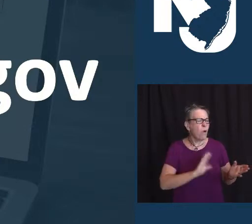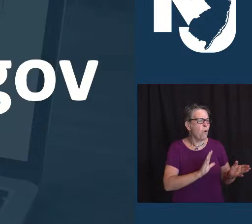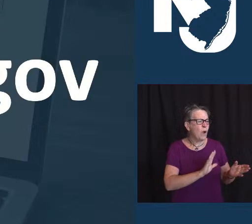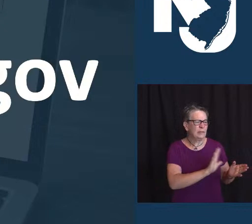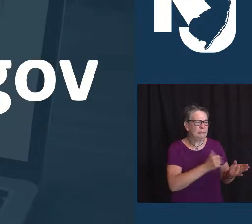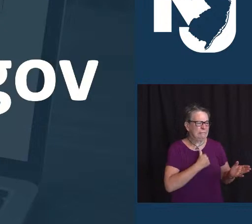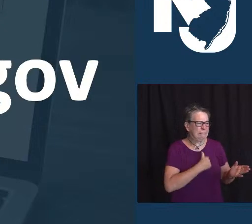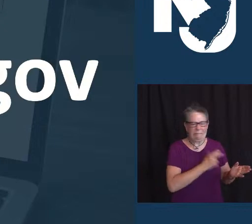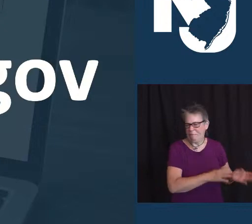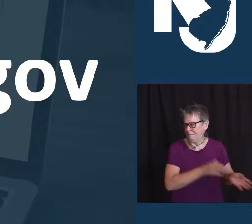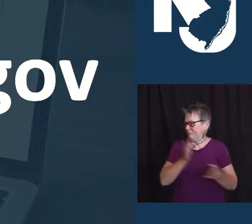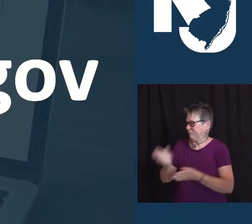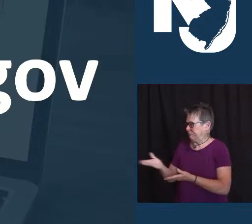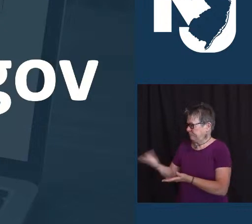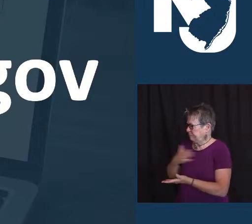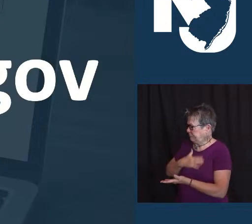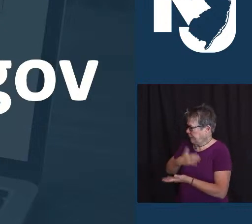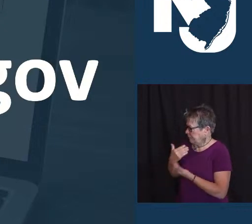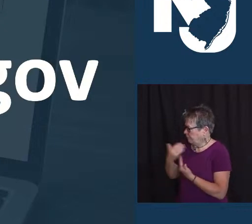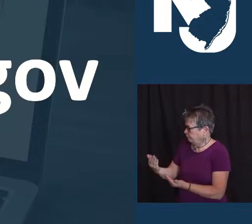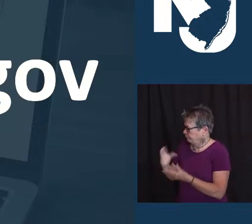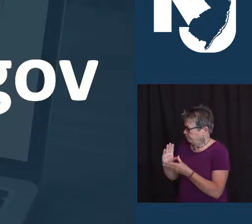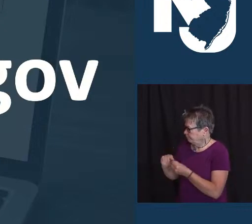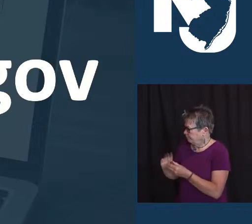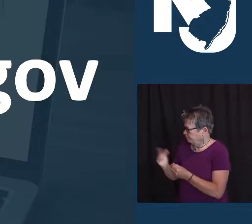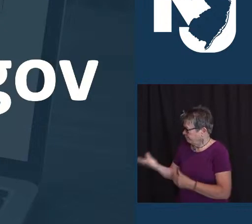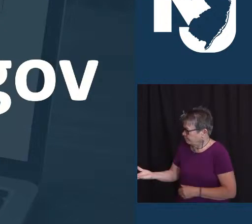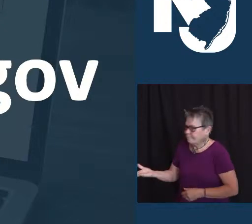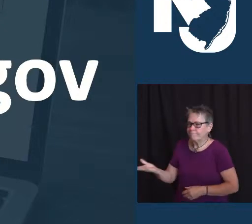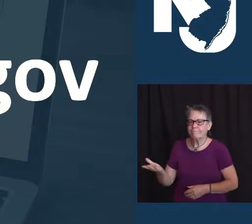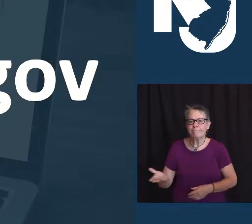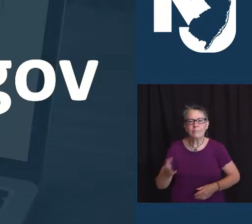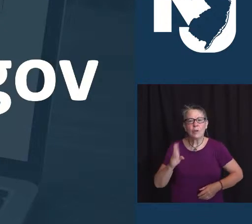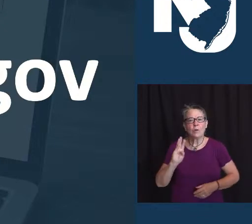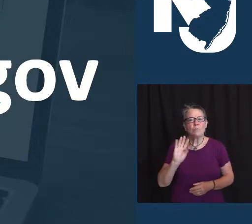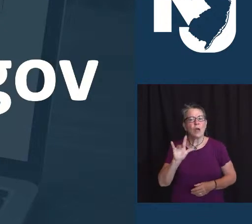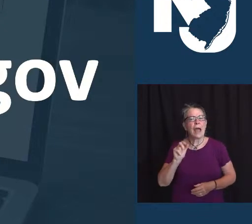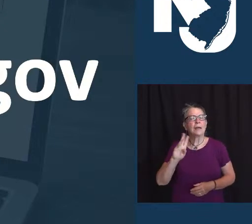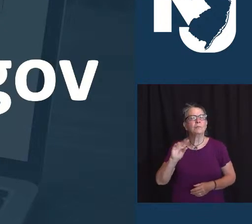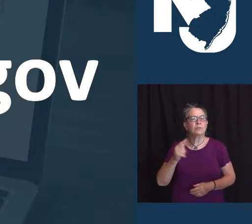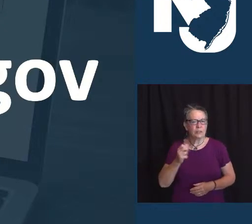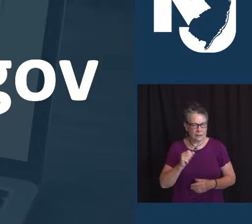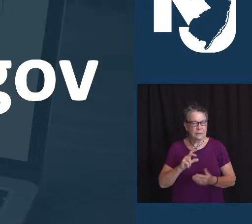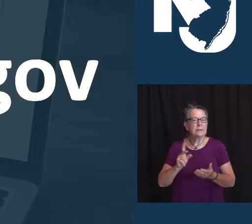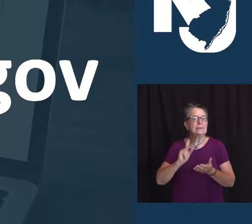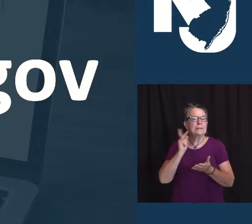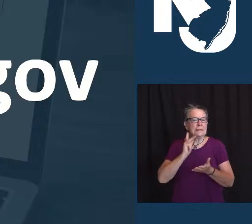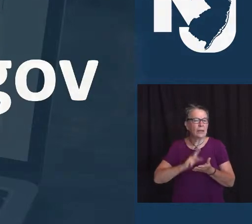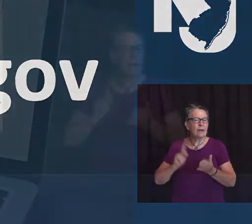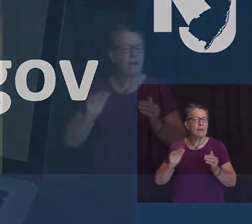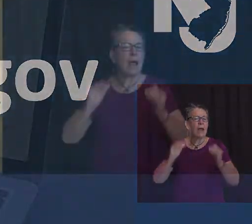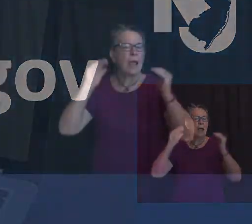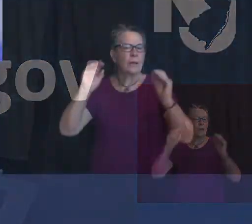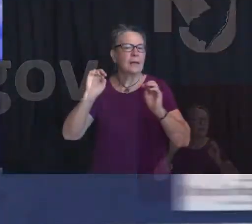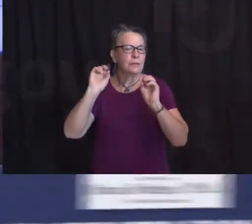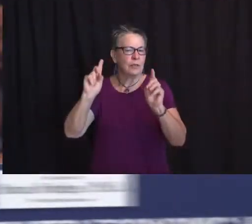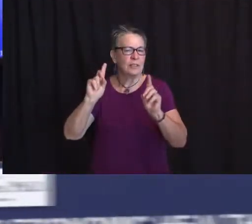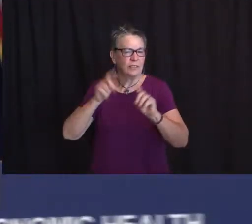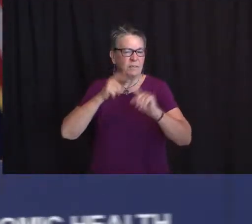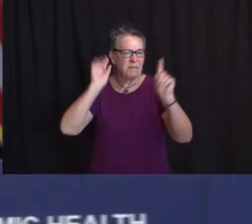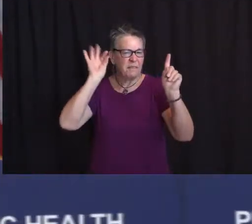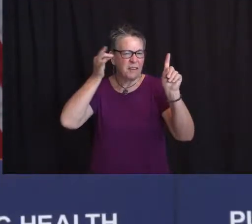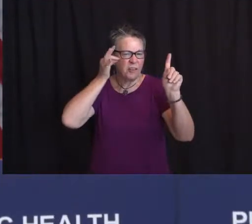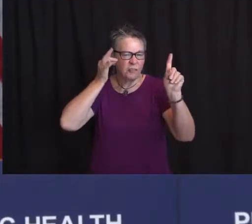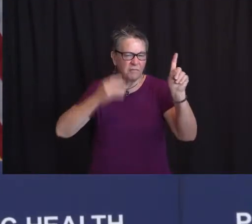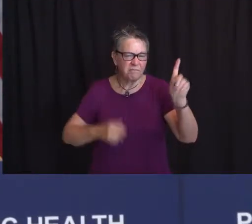Brian kind of doesn't need an introduction either. Please help us welcome the Secretary of Higher Education, Dr. Brian Bridges. Brian. Well,